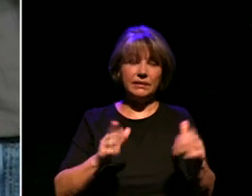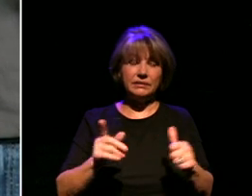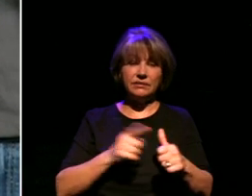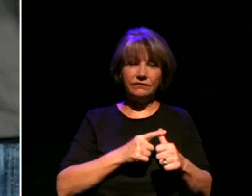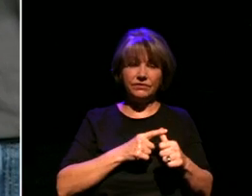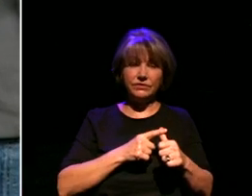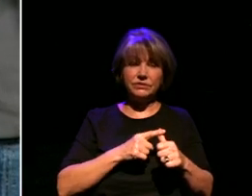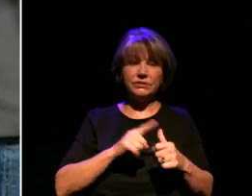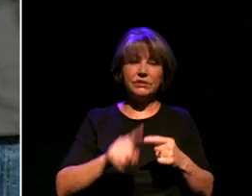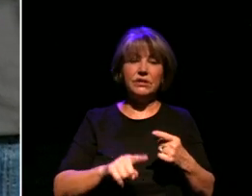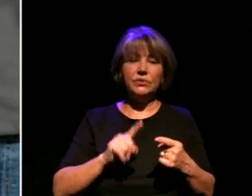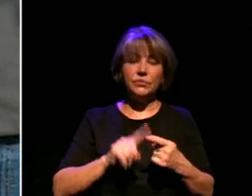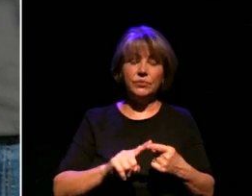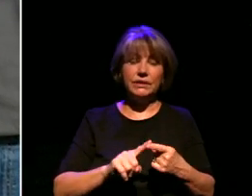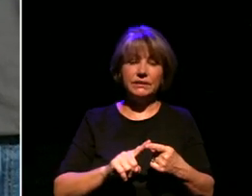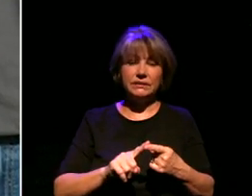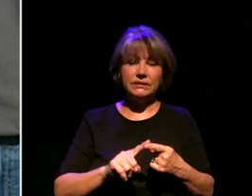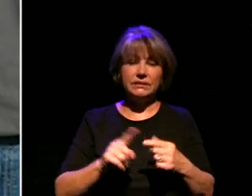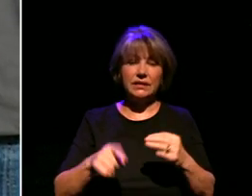it comes to